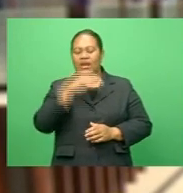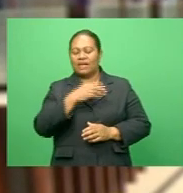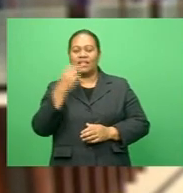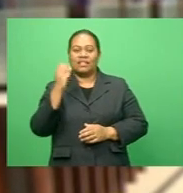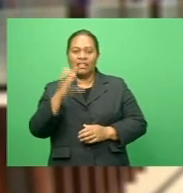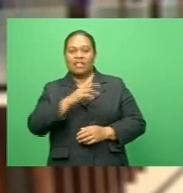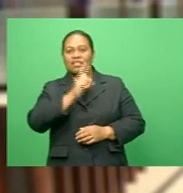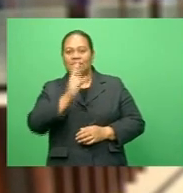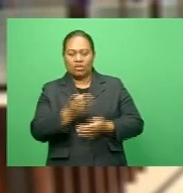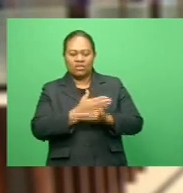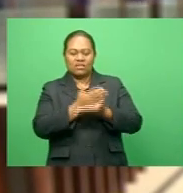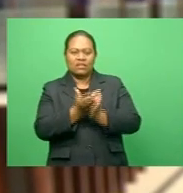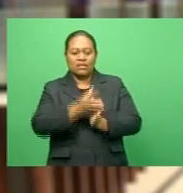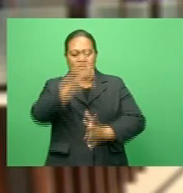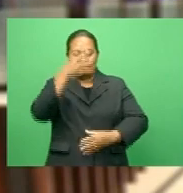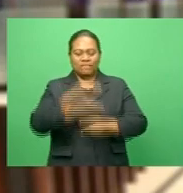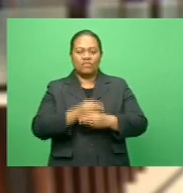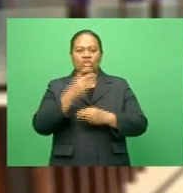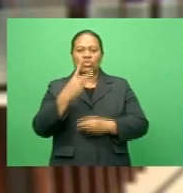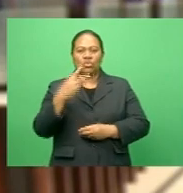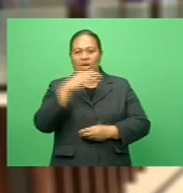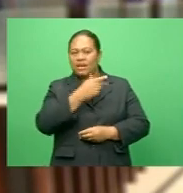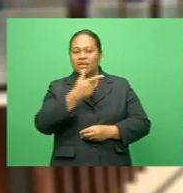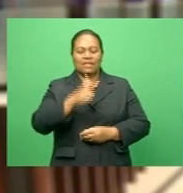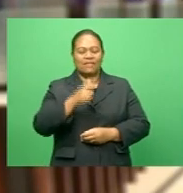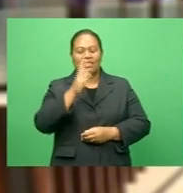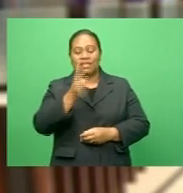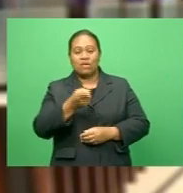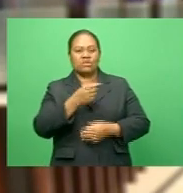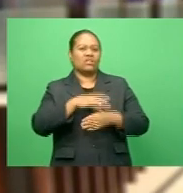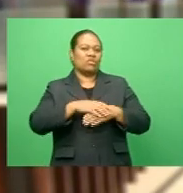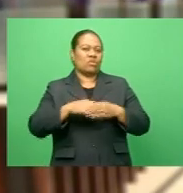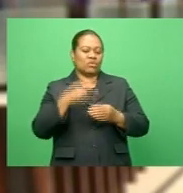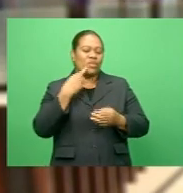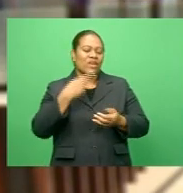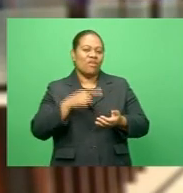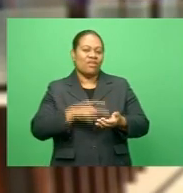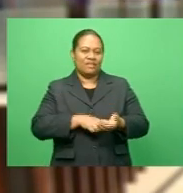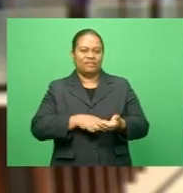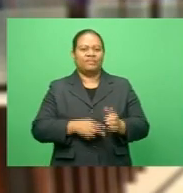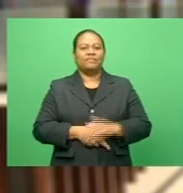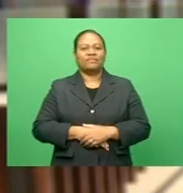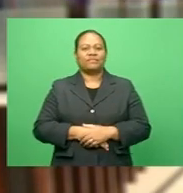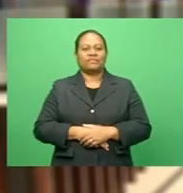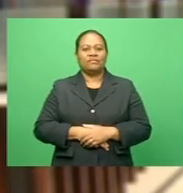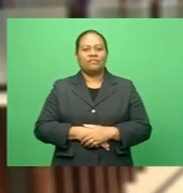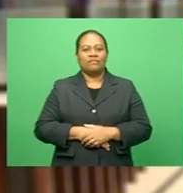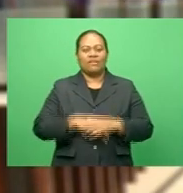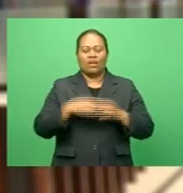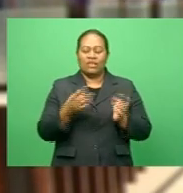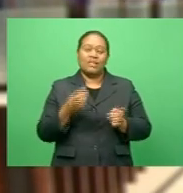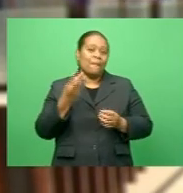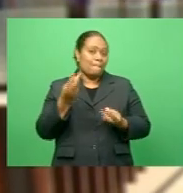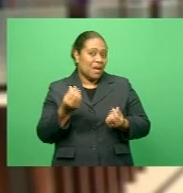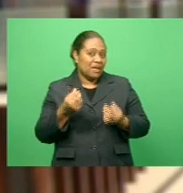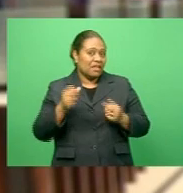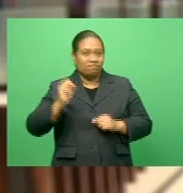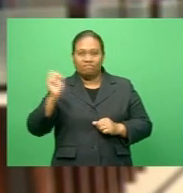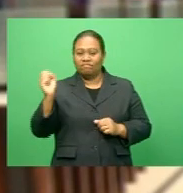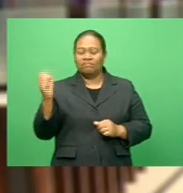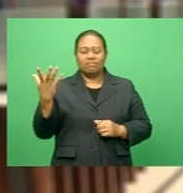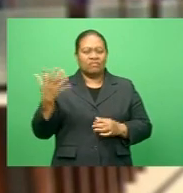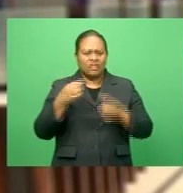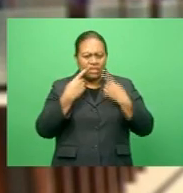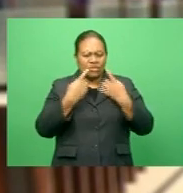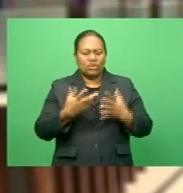shares and total value of $207,000 were recorded. On the foreign exchange front, the US dollar fell